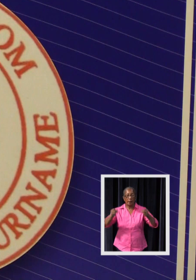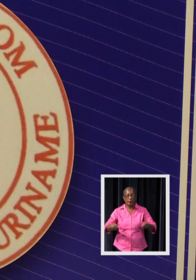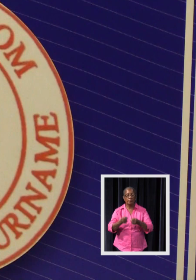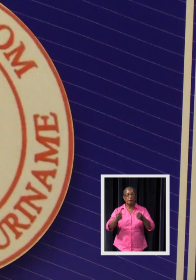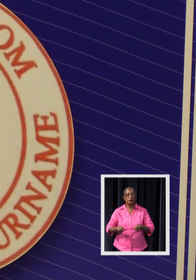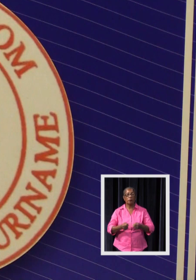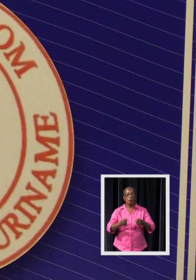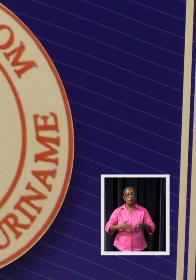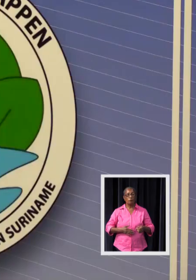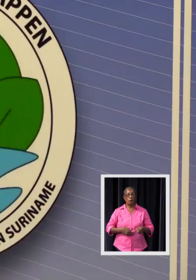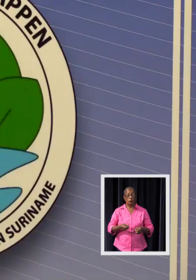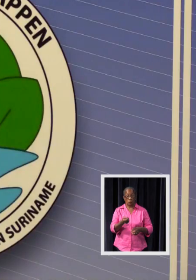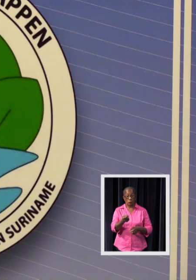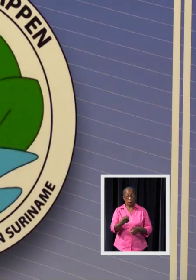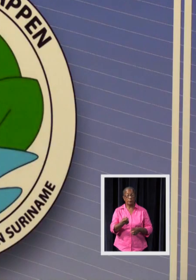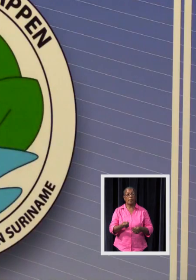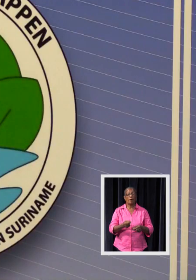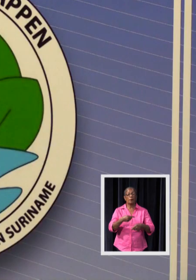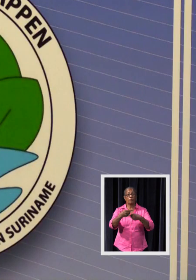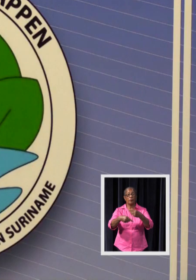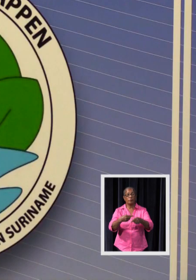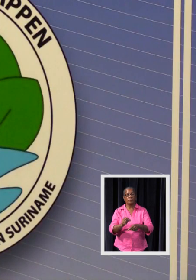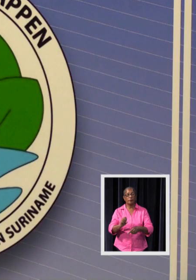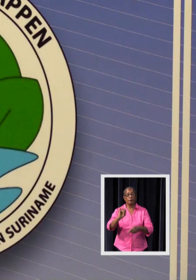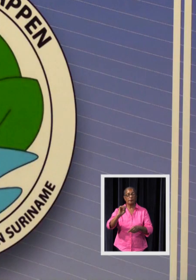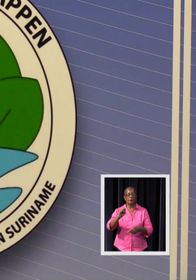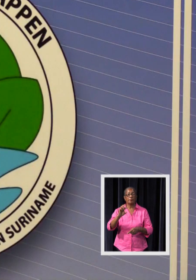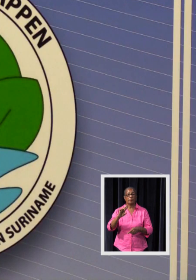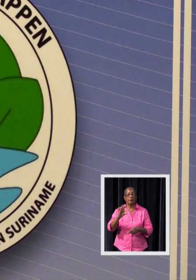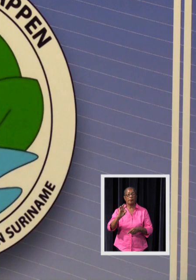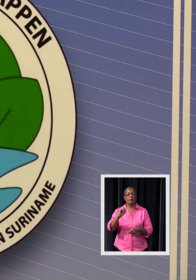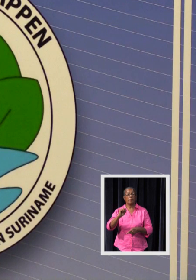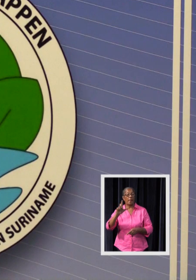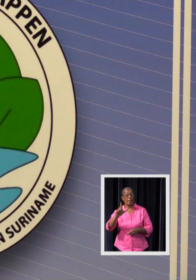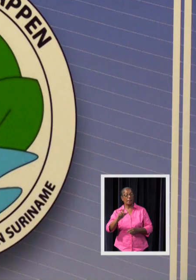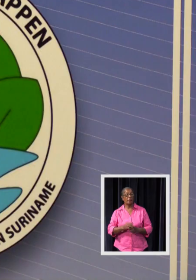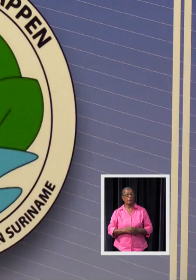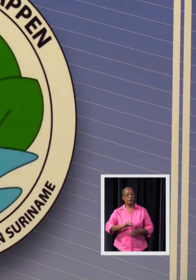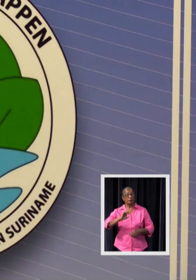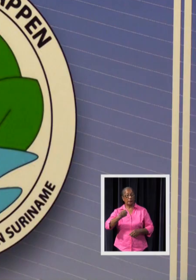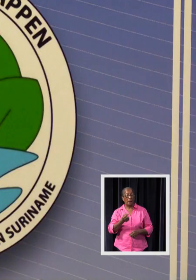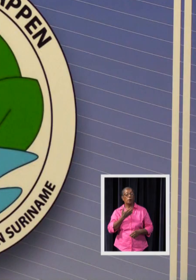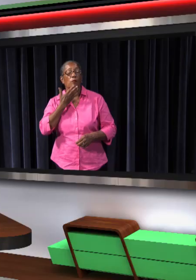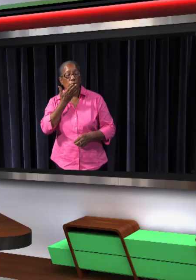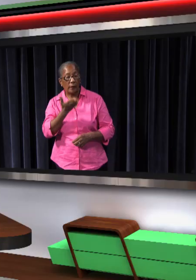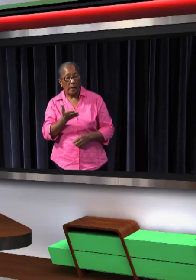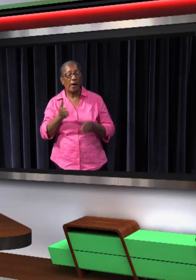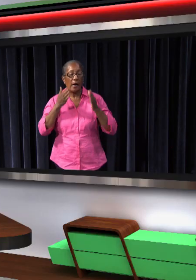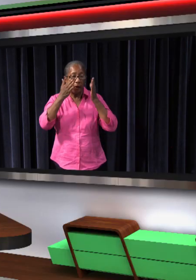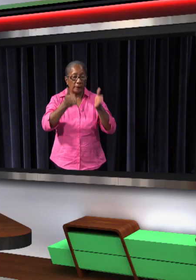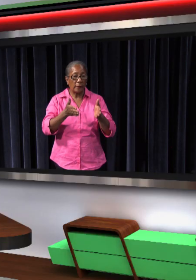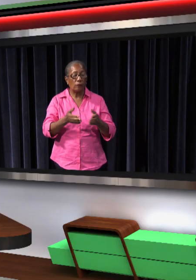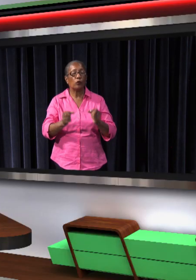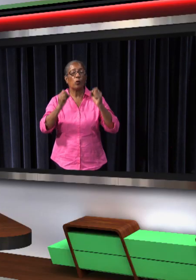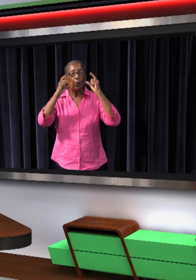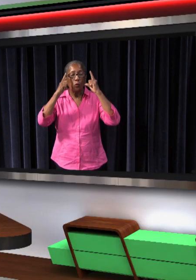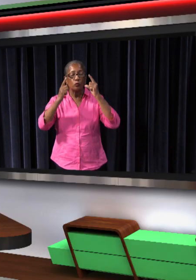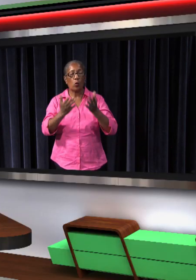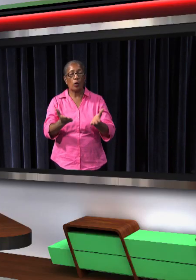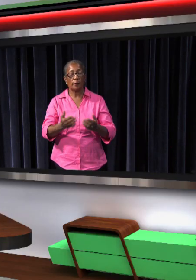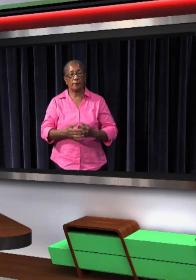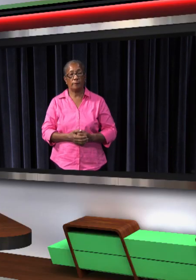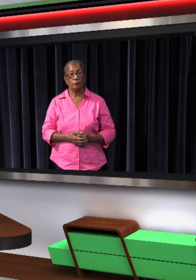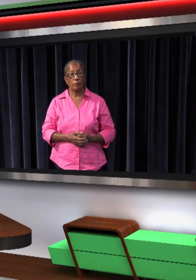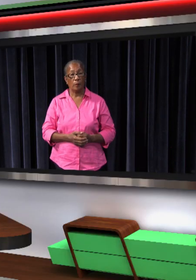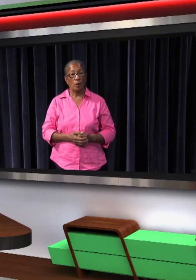on integrated water resource management for sustainable development of Israel. In this context, she also